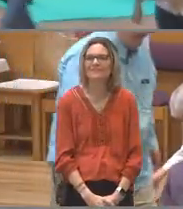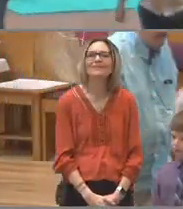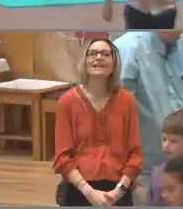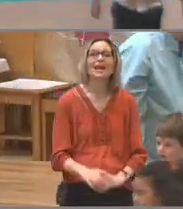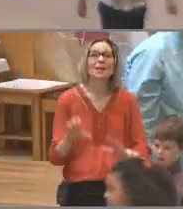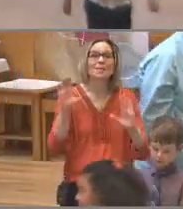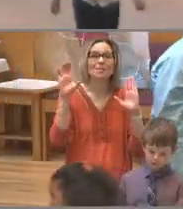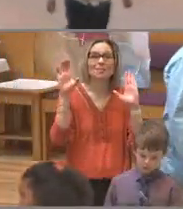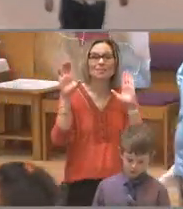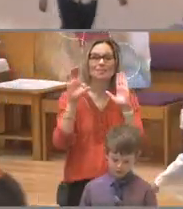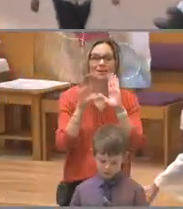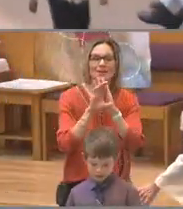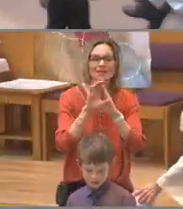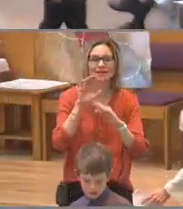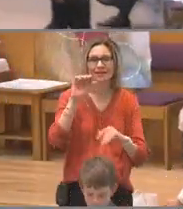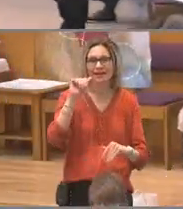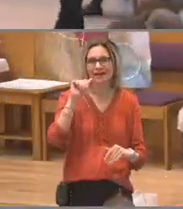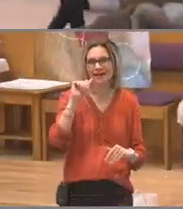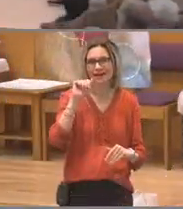identified.